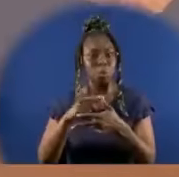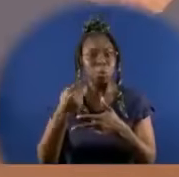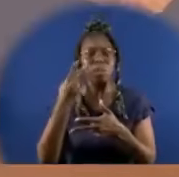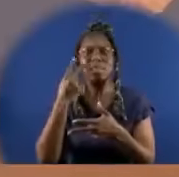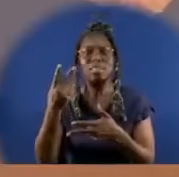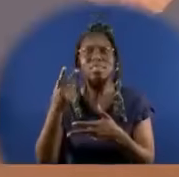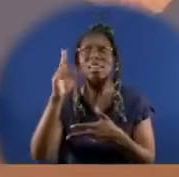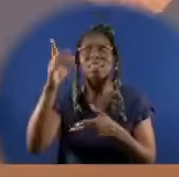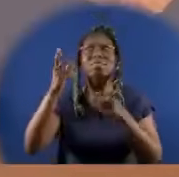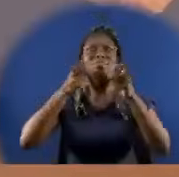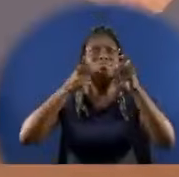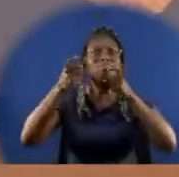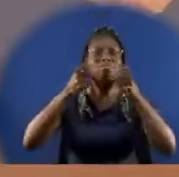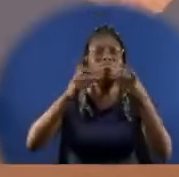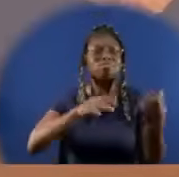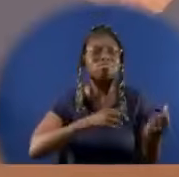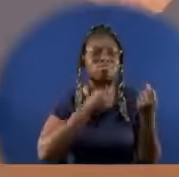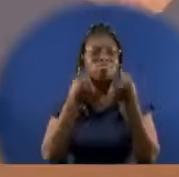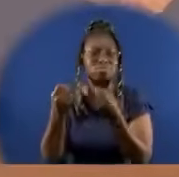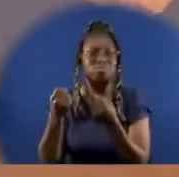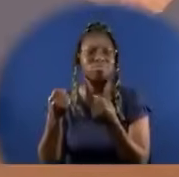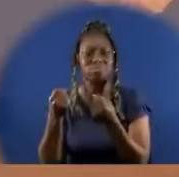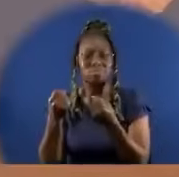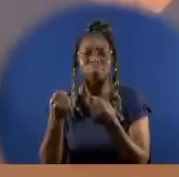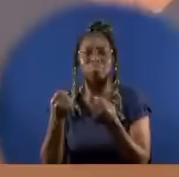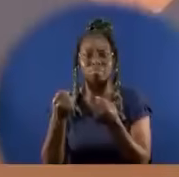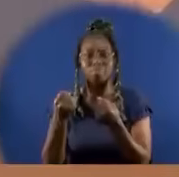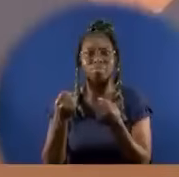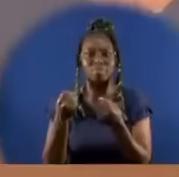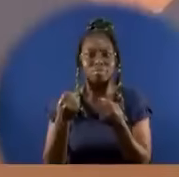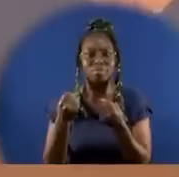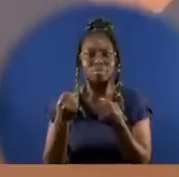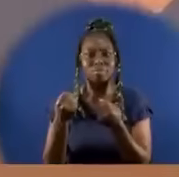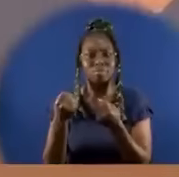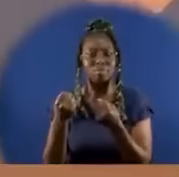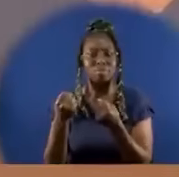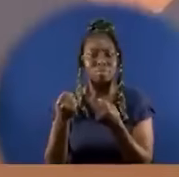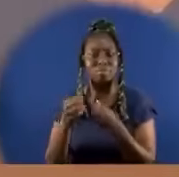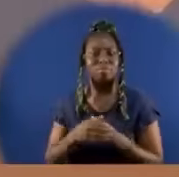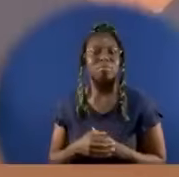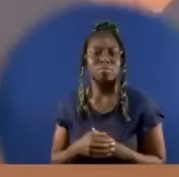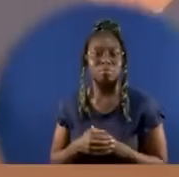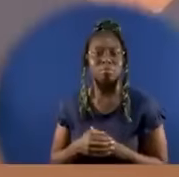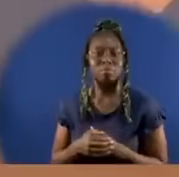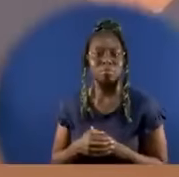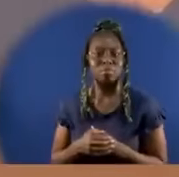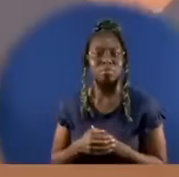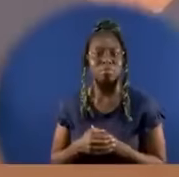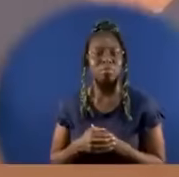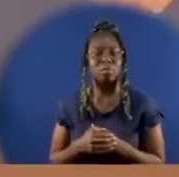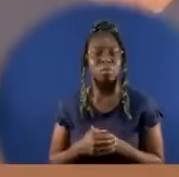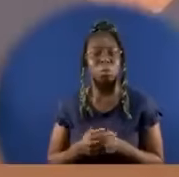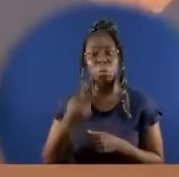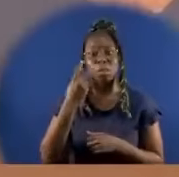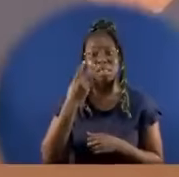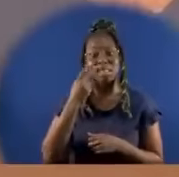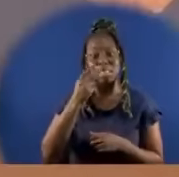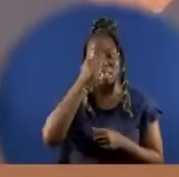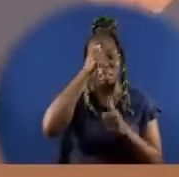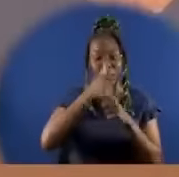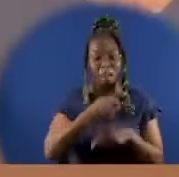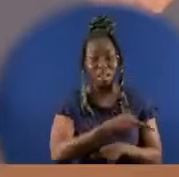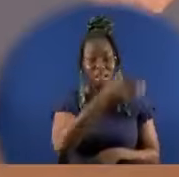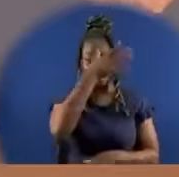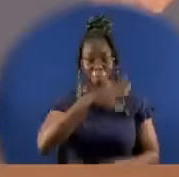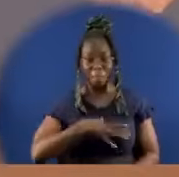Christ, not only have we seen these who have come to the Lord Jesus on behalf of these brothers, of this brother in who is sick and made a